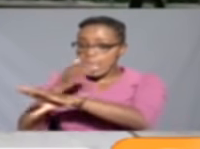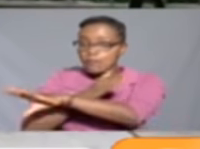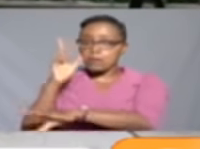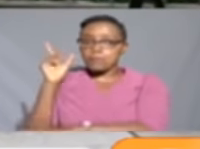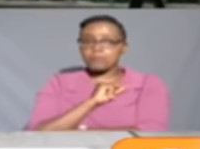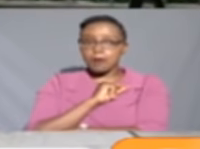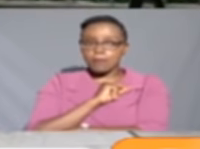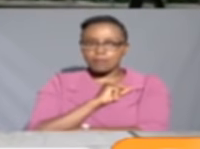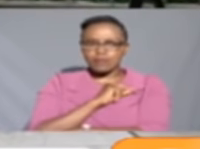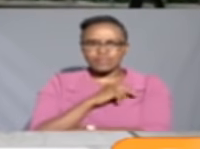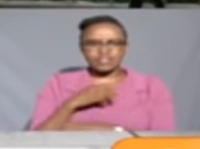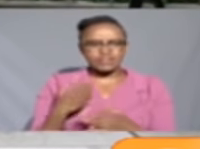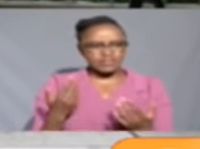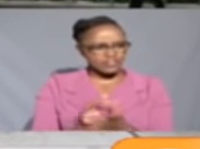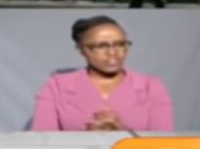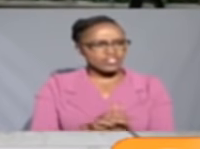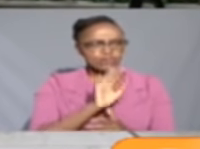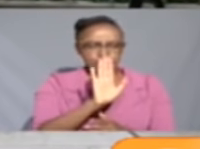preconceived. It was preconceived.